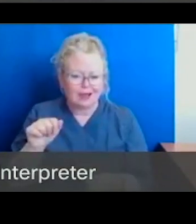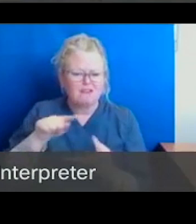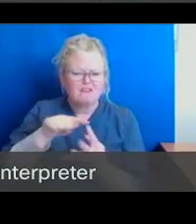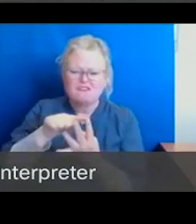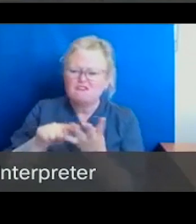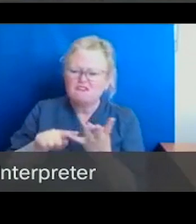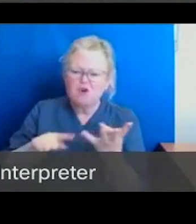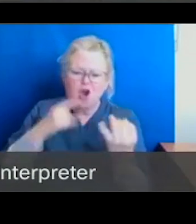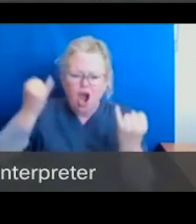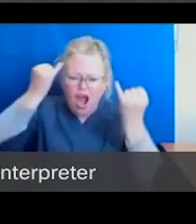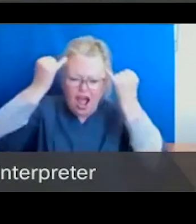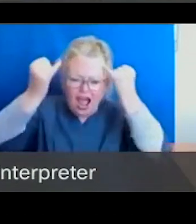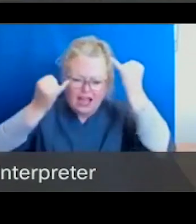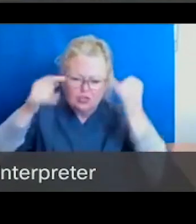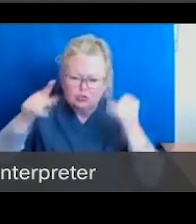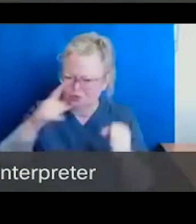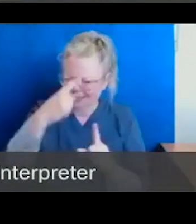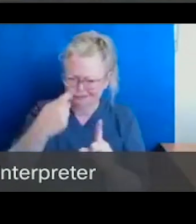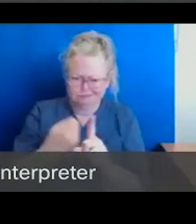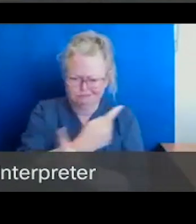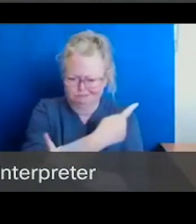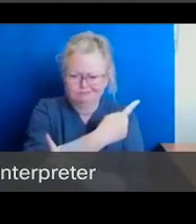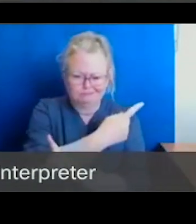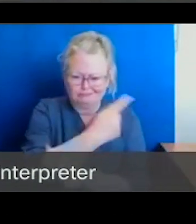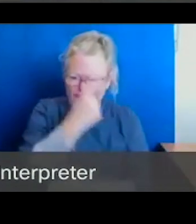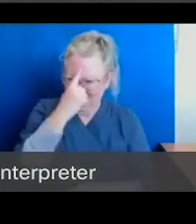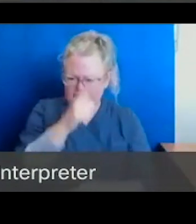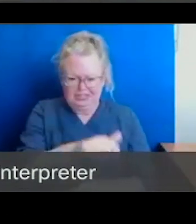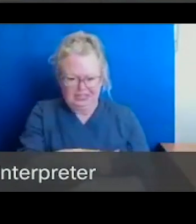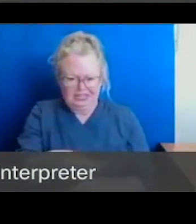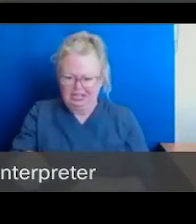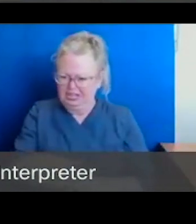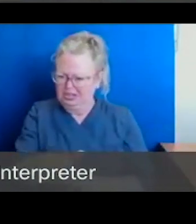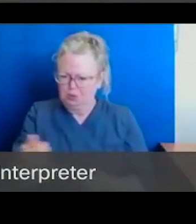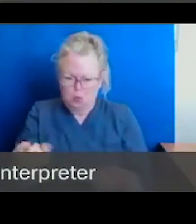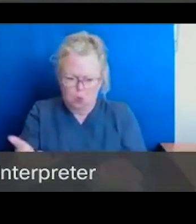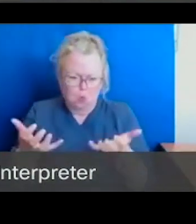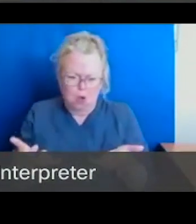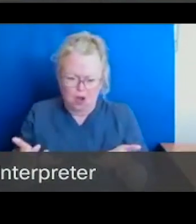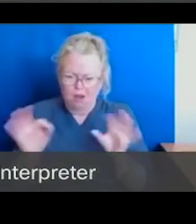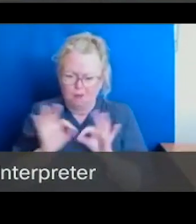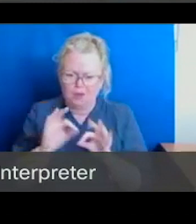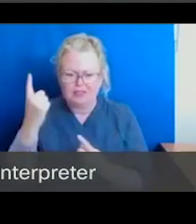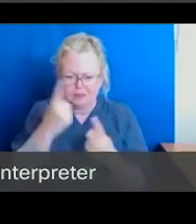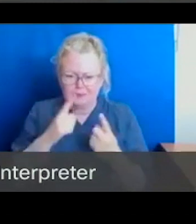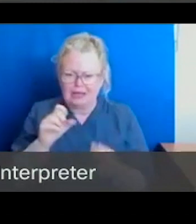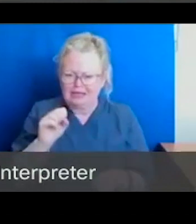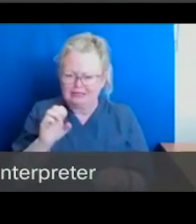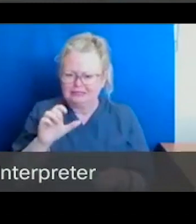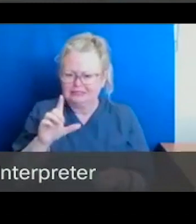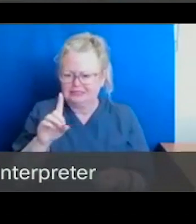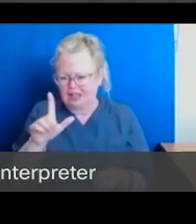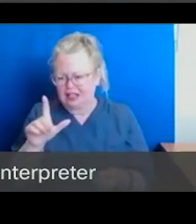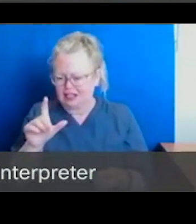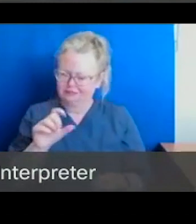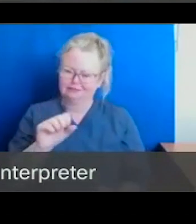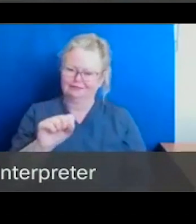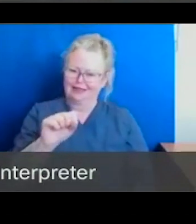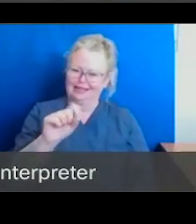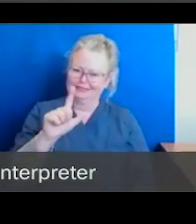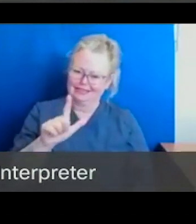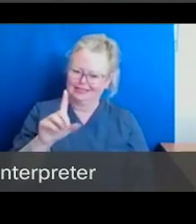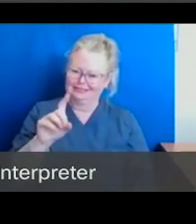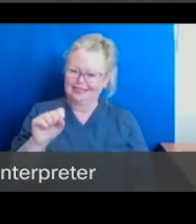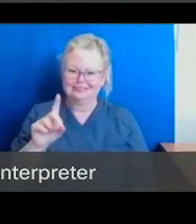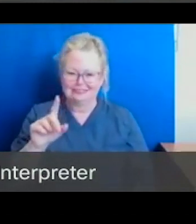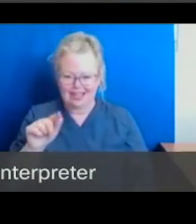can obviously come up with other approaches you might want to do with the SLDS data. But just one last thought, if you're going to do